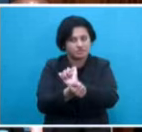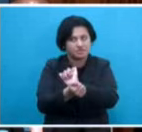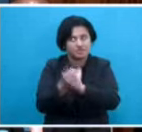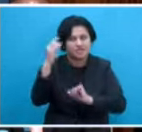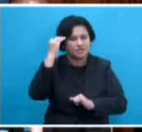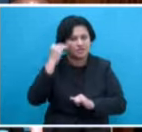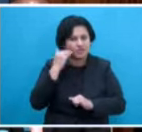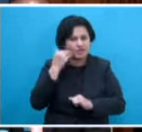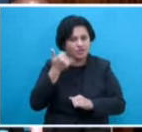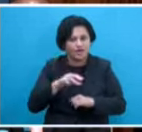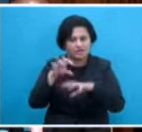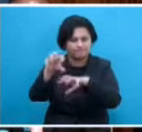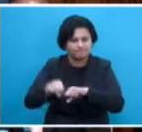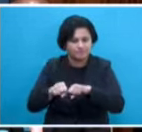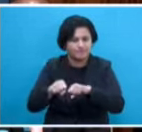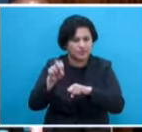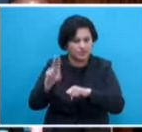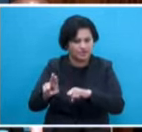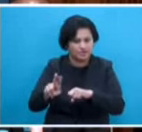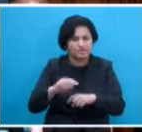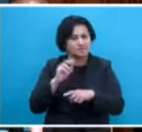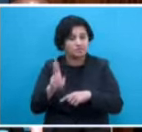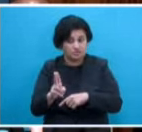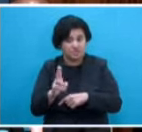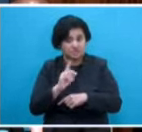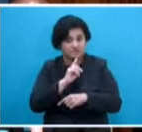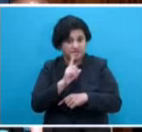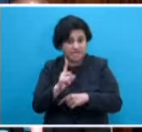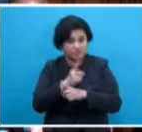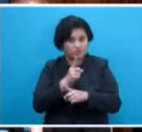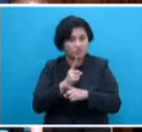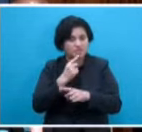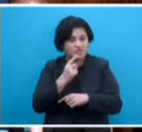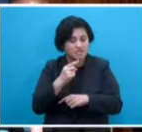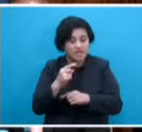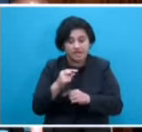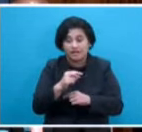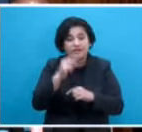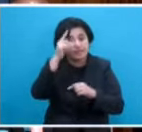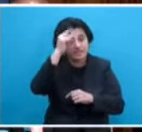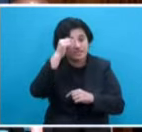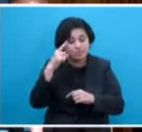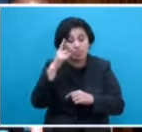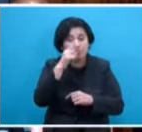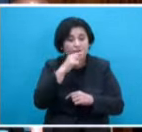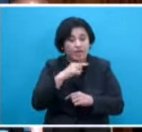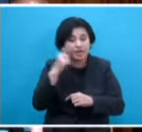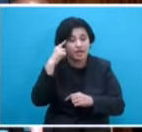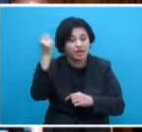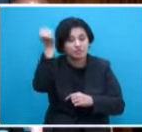politics in saying that Fijians are not very smart and that they will conquer government, govern and rule. These are